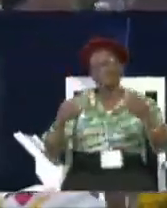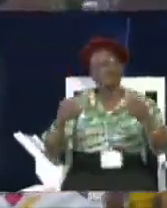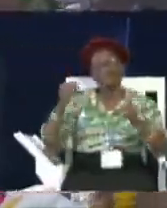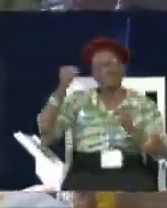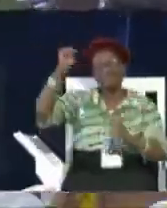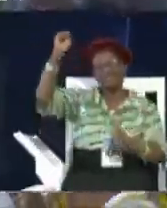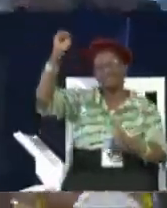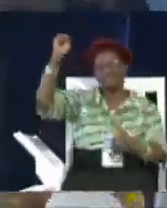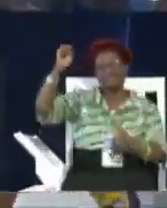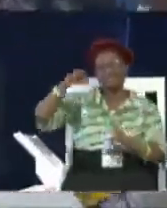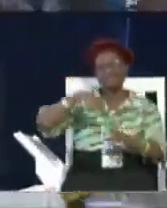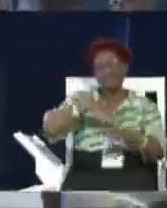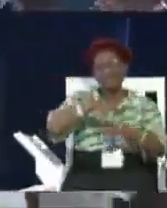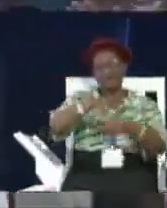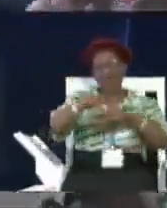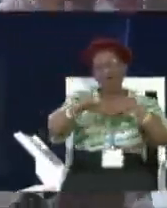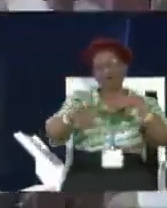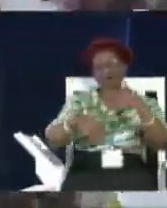Tell him, Daddy,